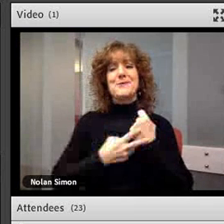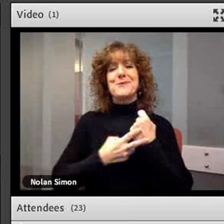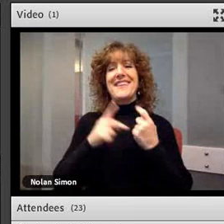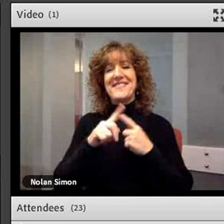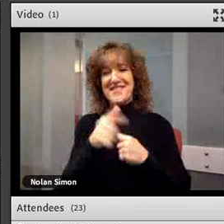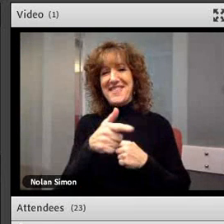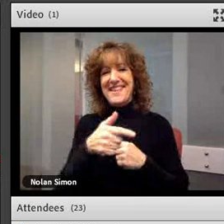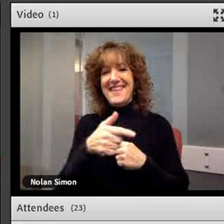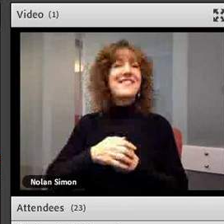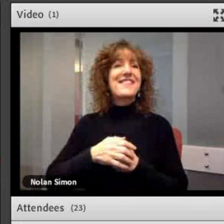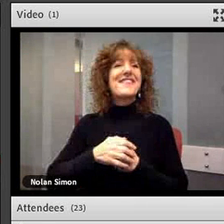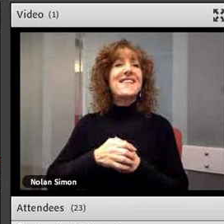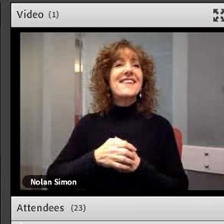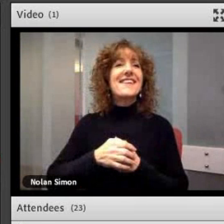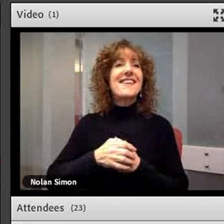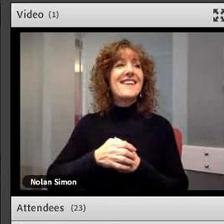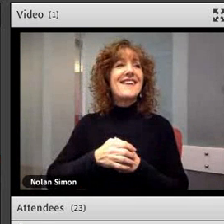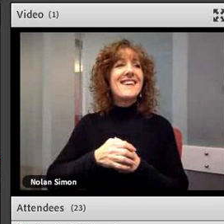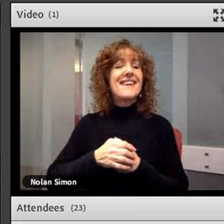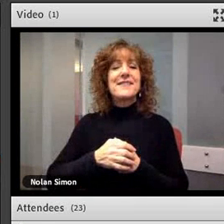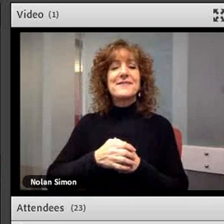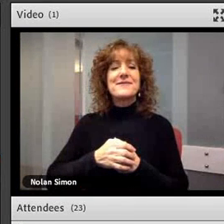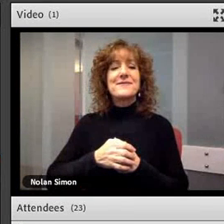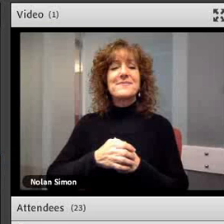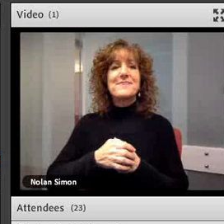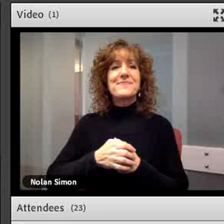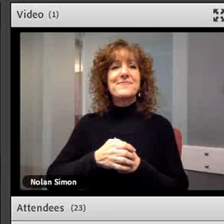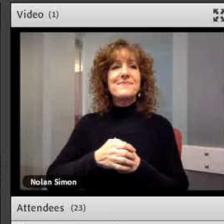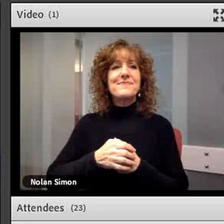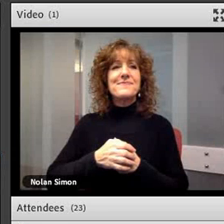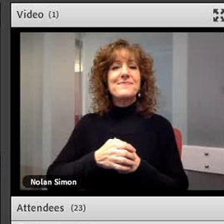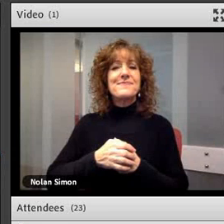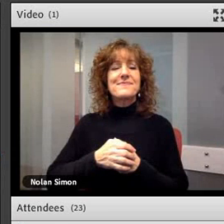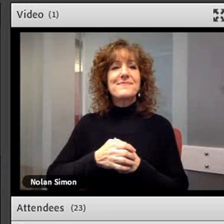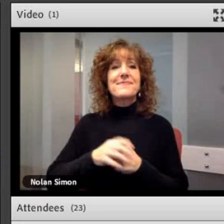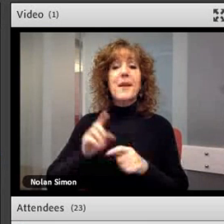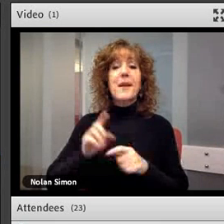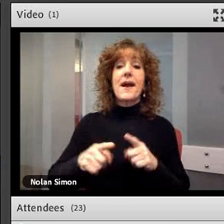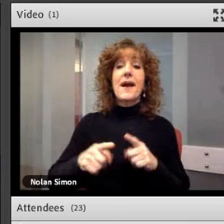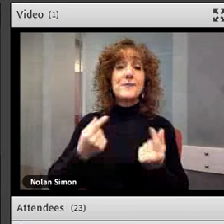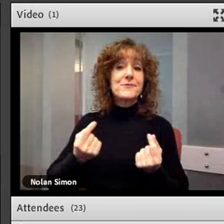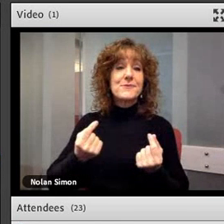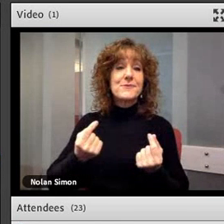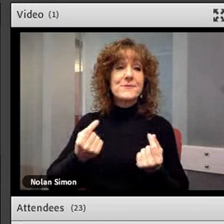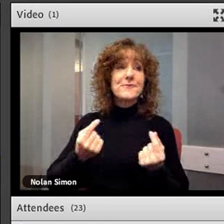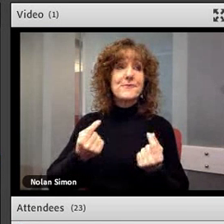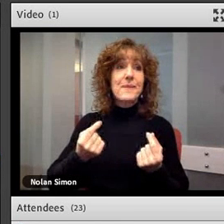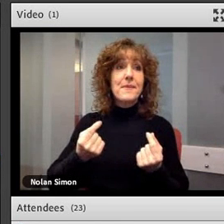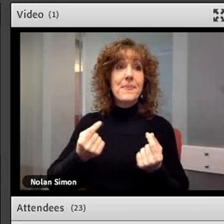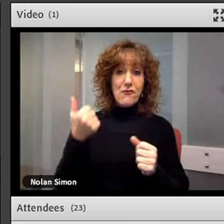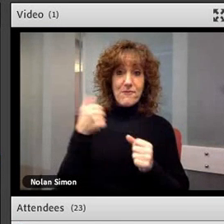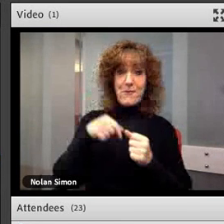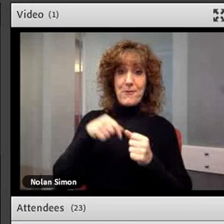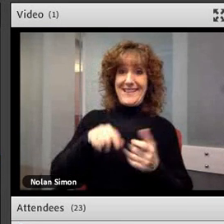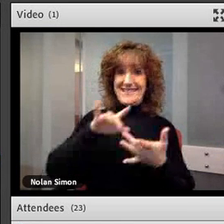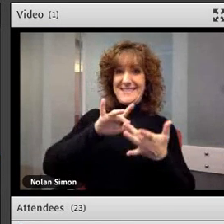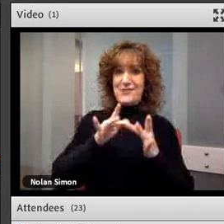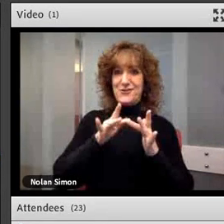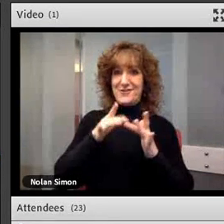bit later, okay. But what we did, and remember, this is the